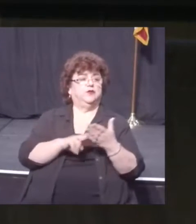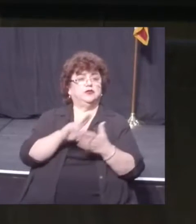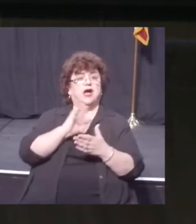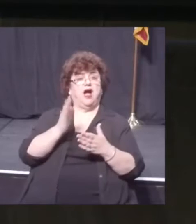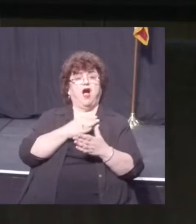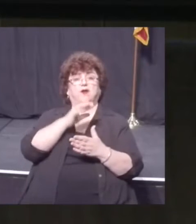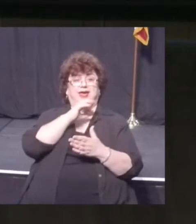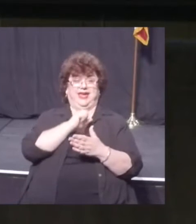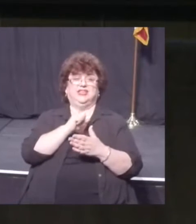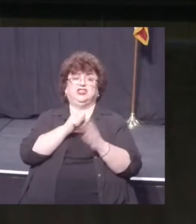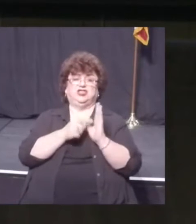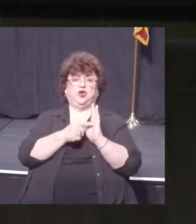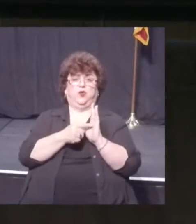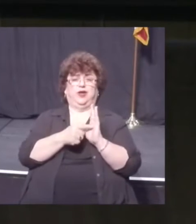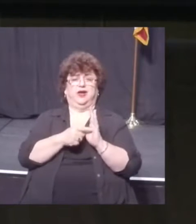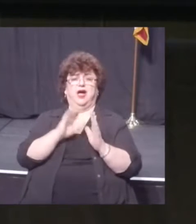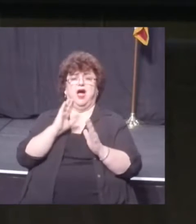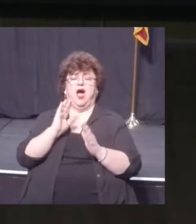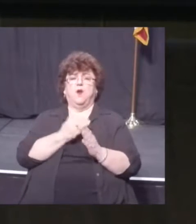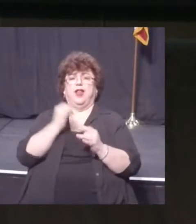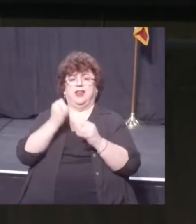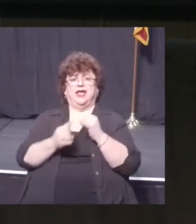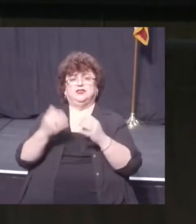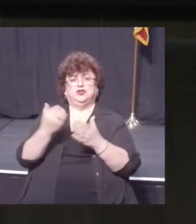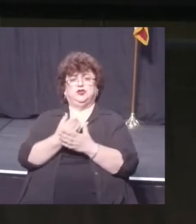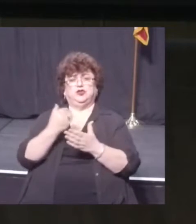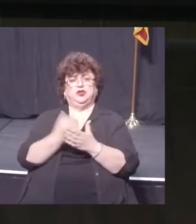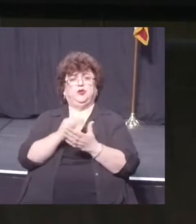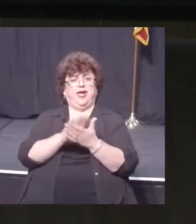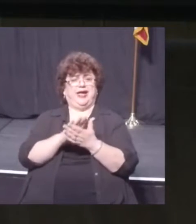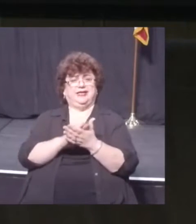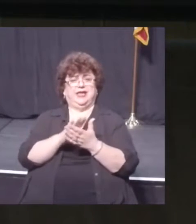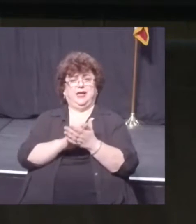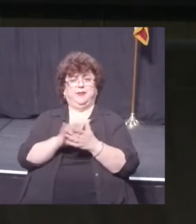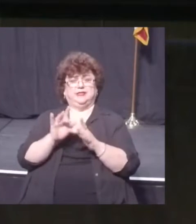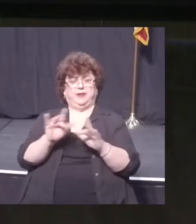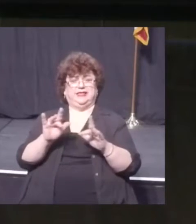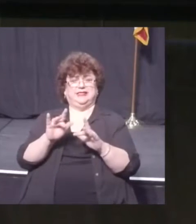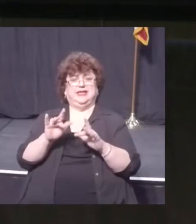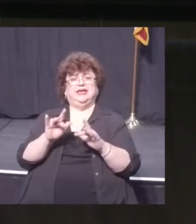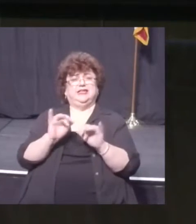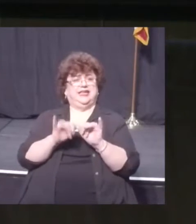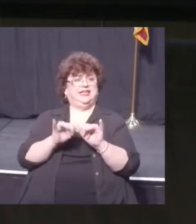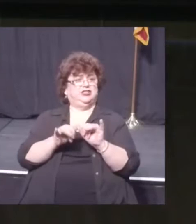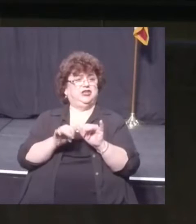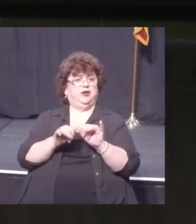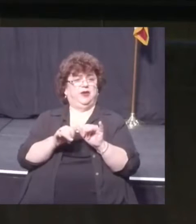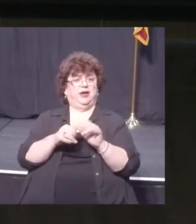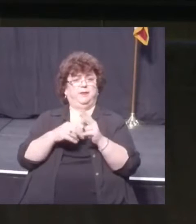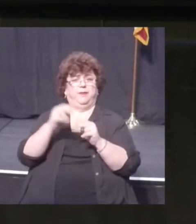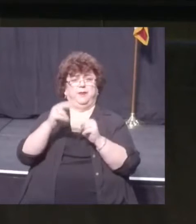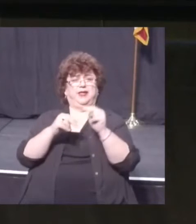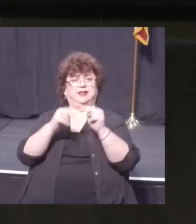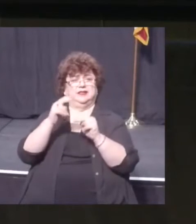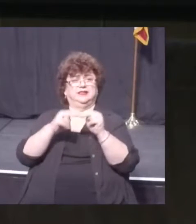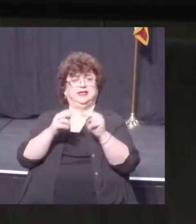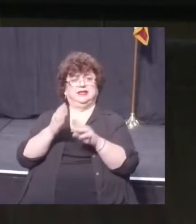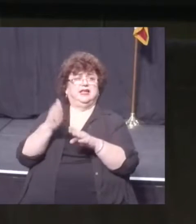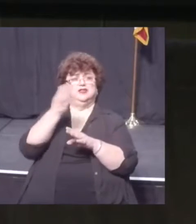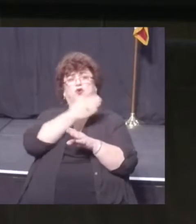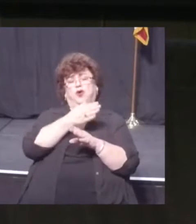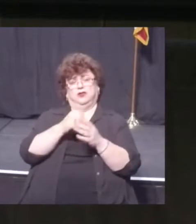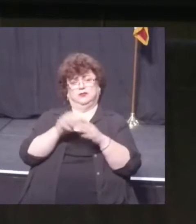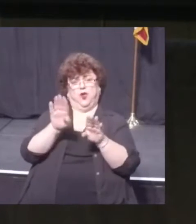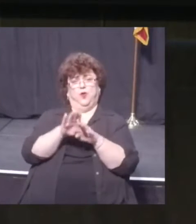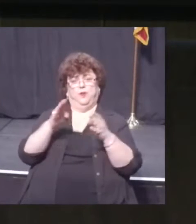showing. Our last new academic space, the engineering building next door, opened